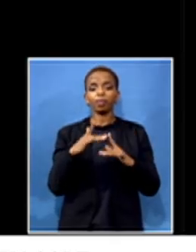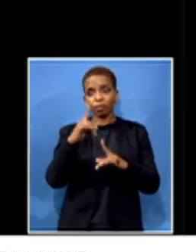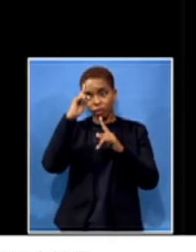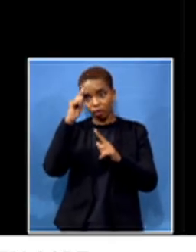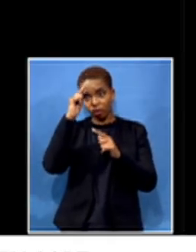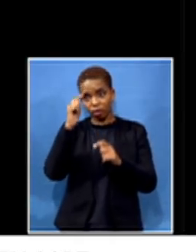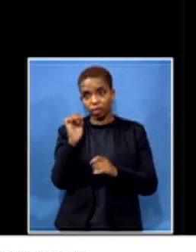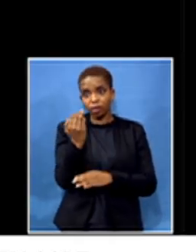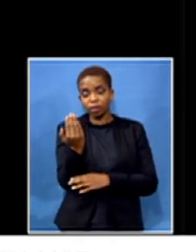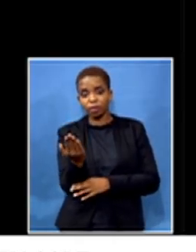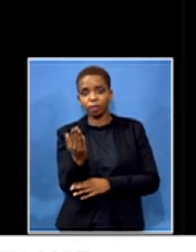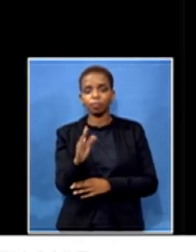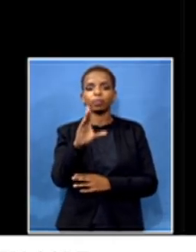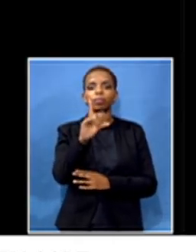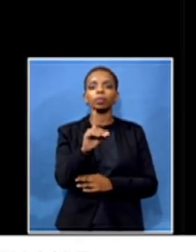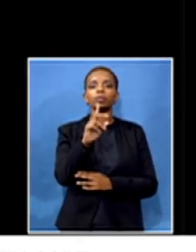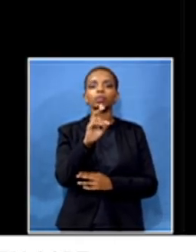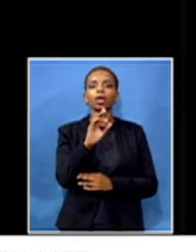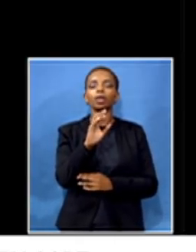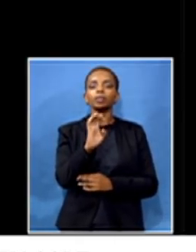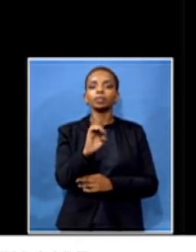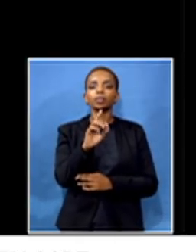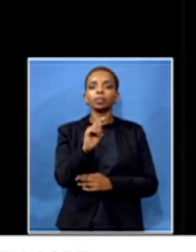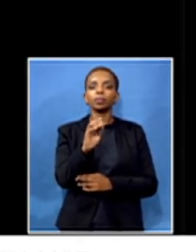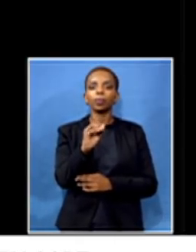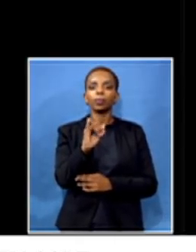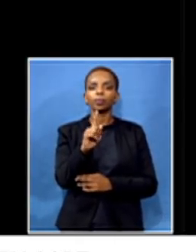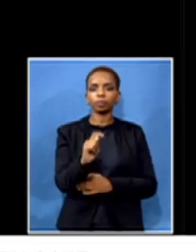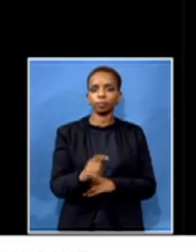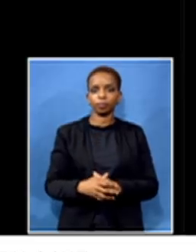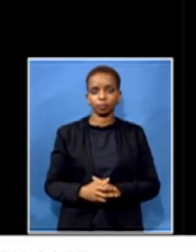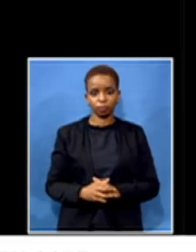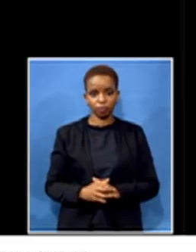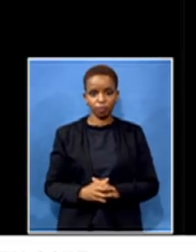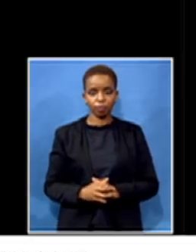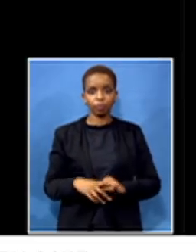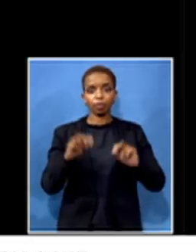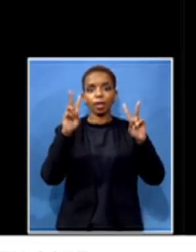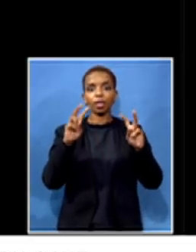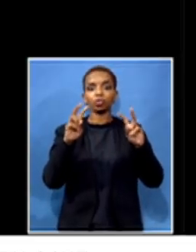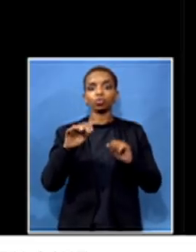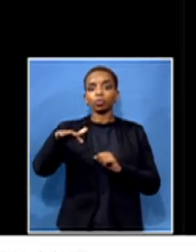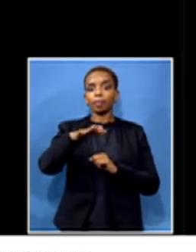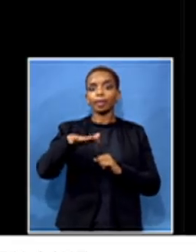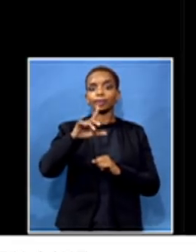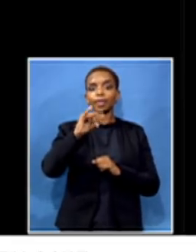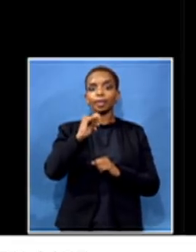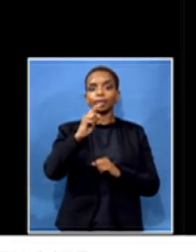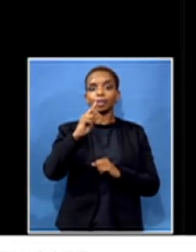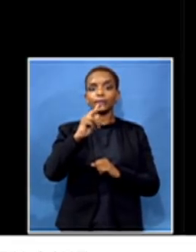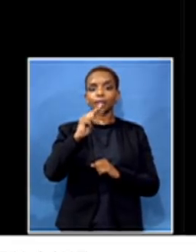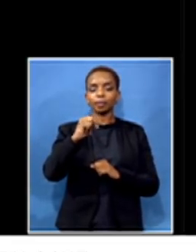the issue of Lichtenberg sewage spillage, I'm sure the Honorable Minister, my colleague,